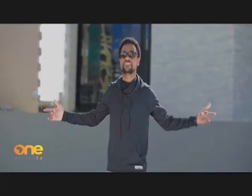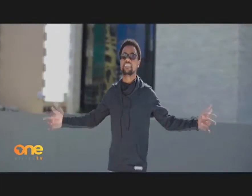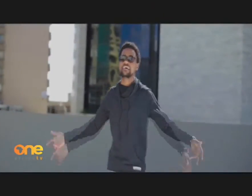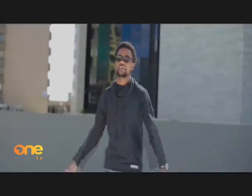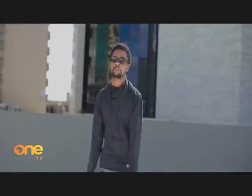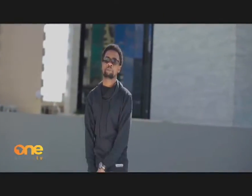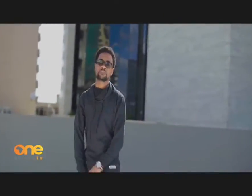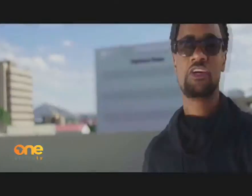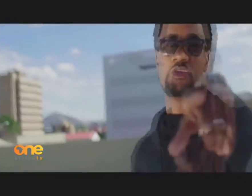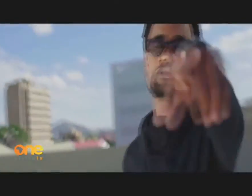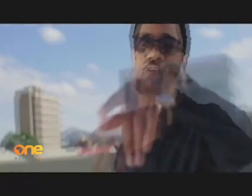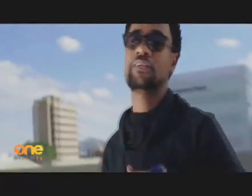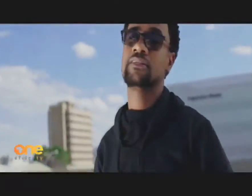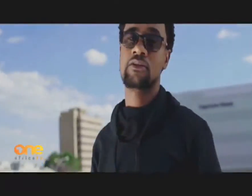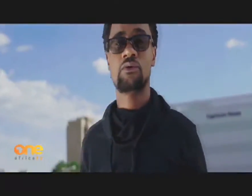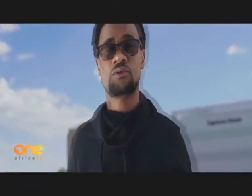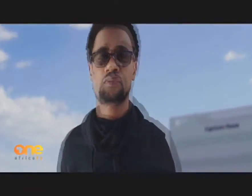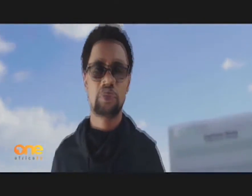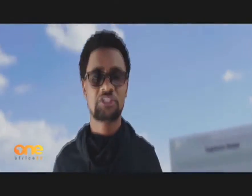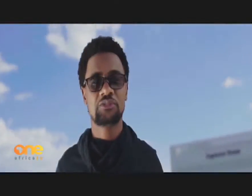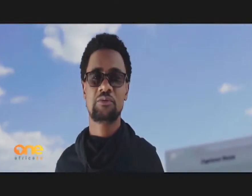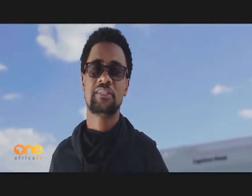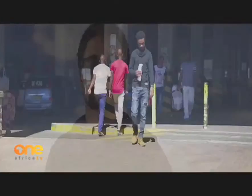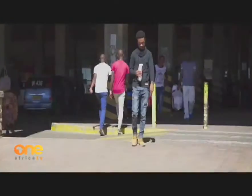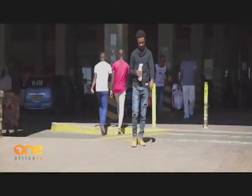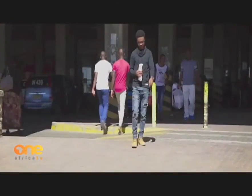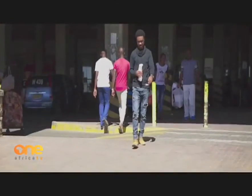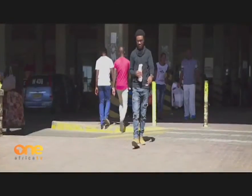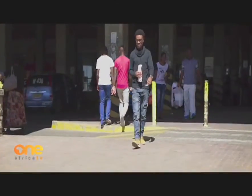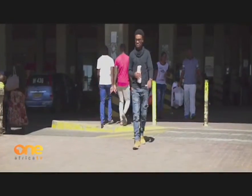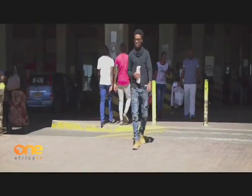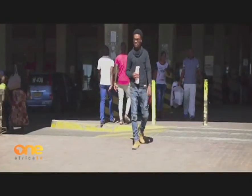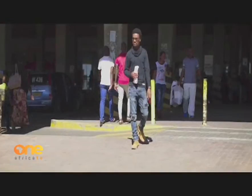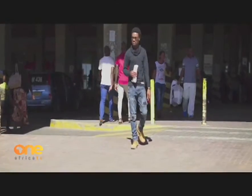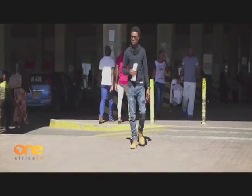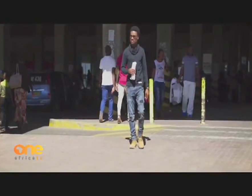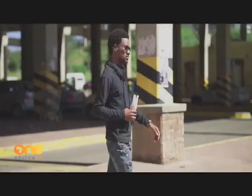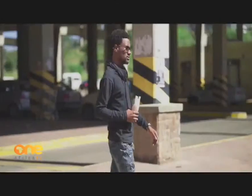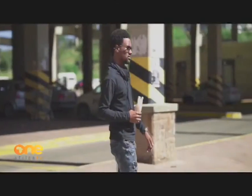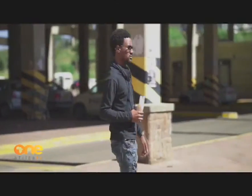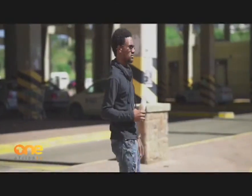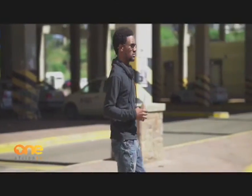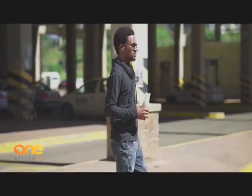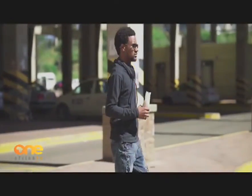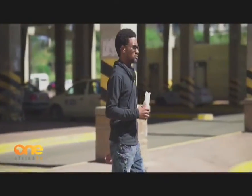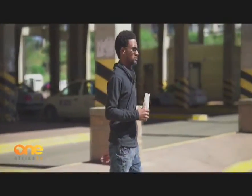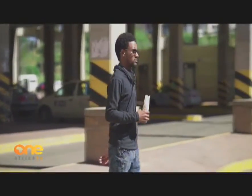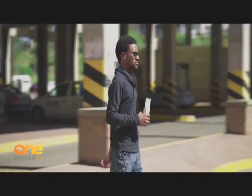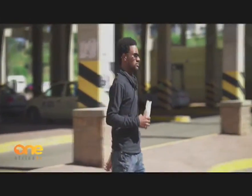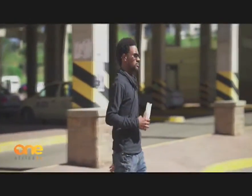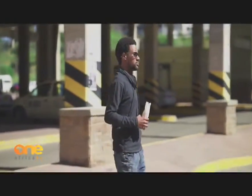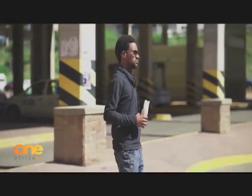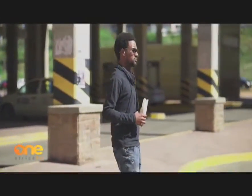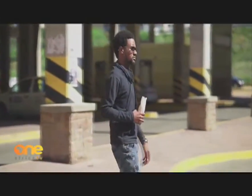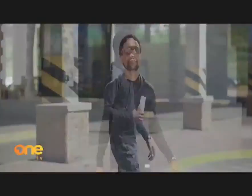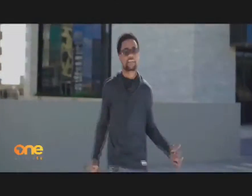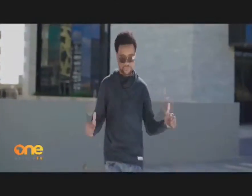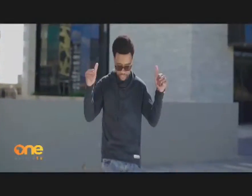in the night. You're the reason, Lord. You're the reason. You're the reason, Lord. You're the reason. Sorry for